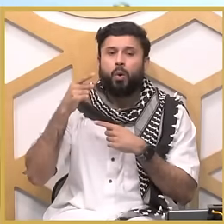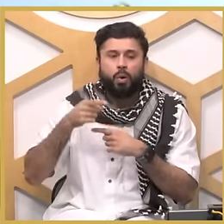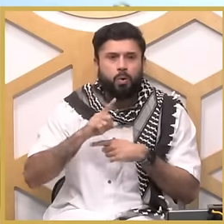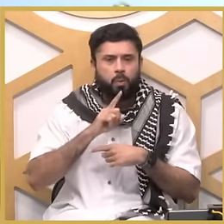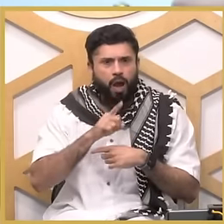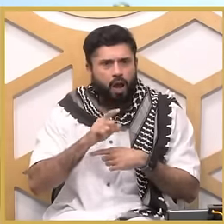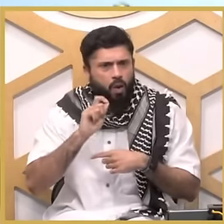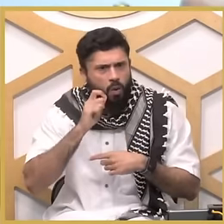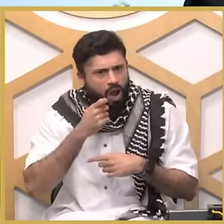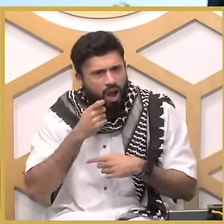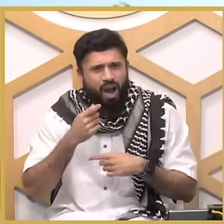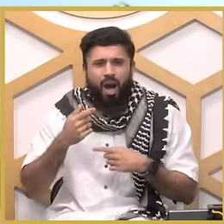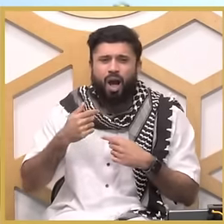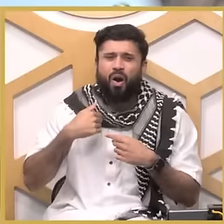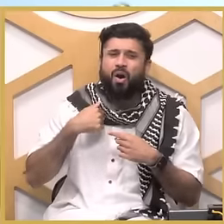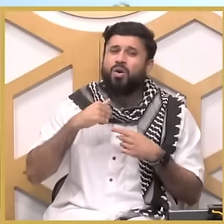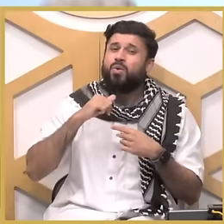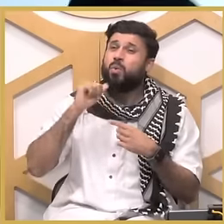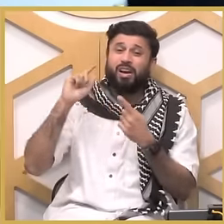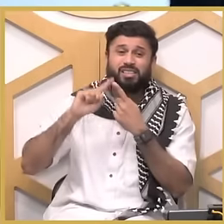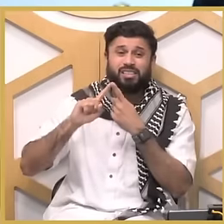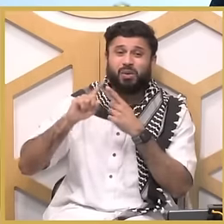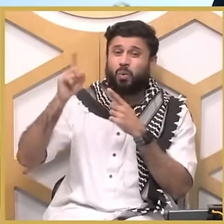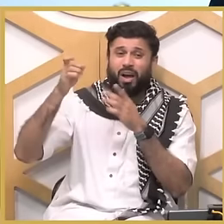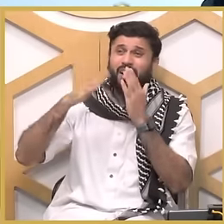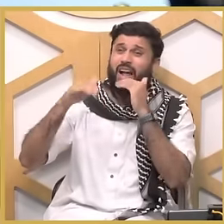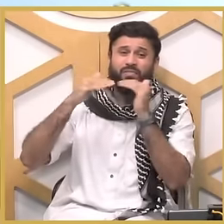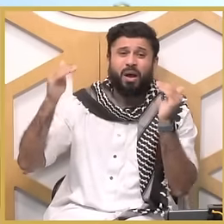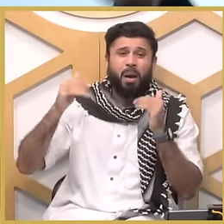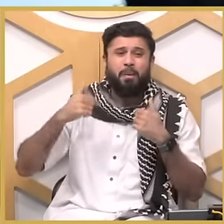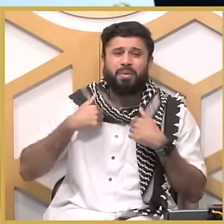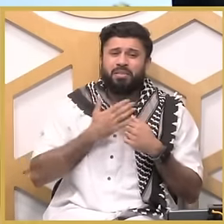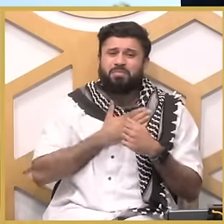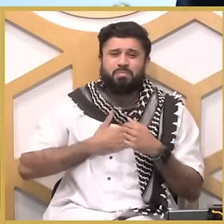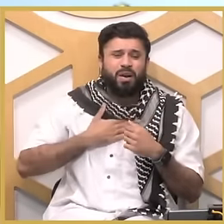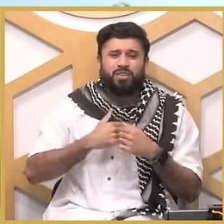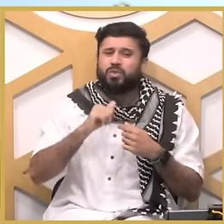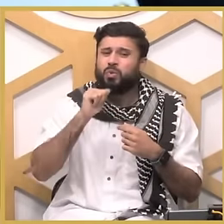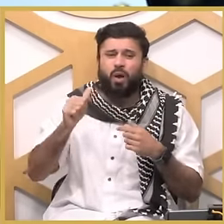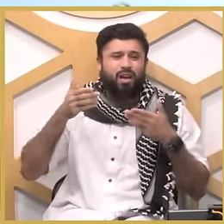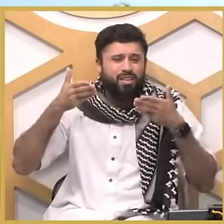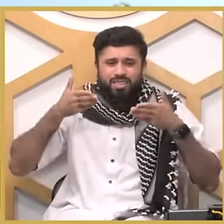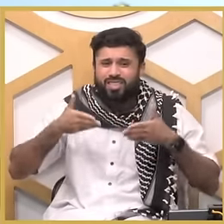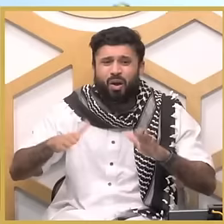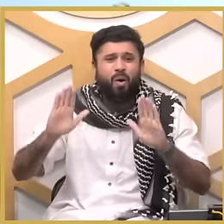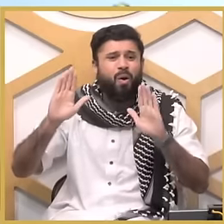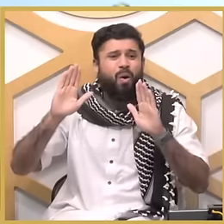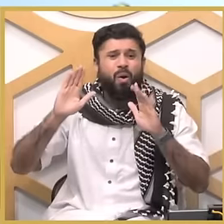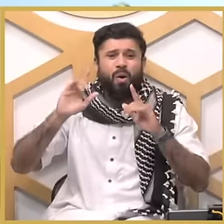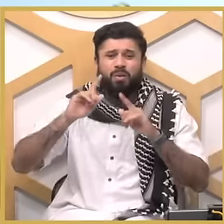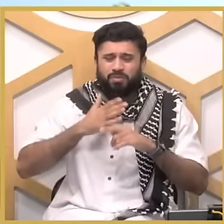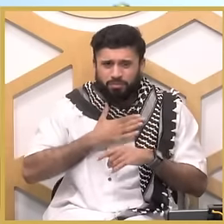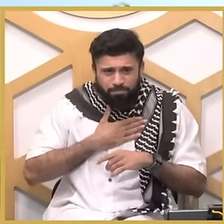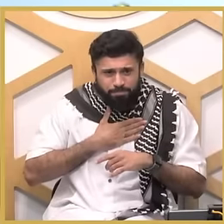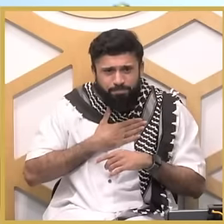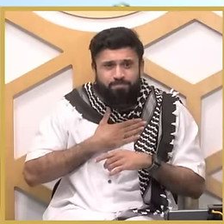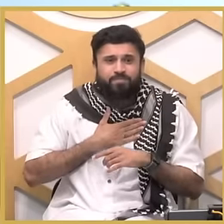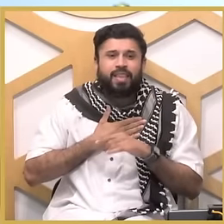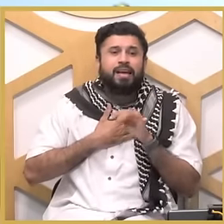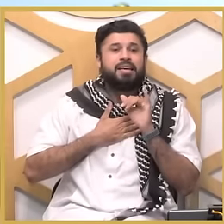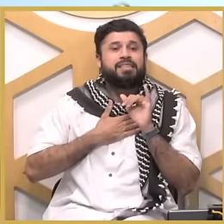be asked about a single sin or punished for a single sin. And let me die not just as a believer, but as a martyr in the city of the Prophet sallallahu alaihi